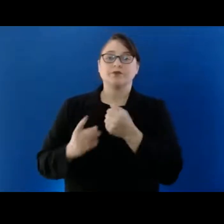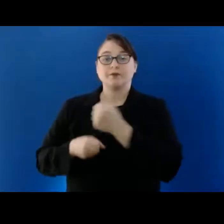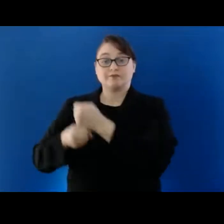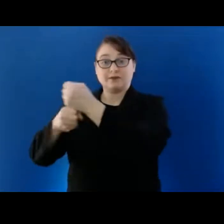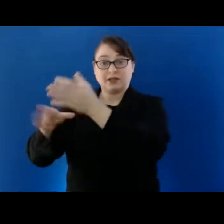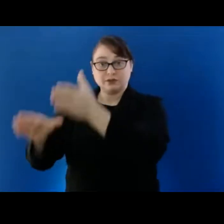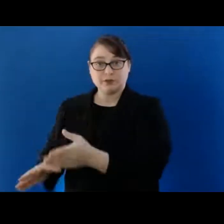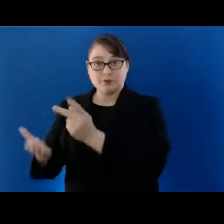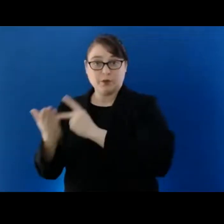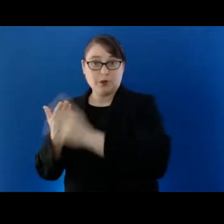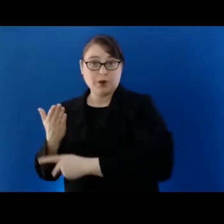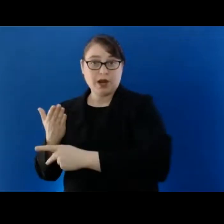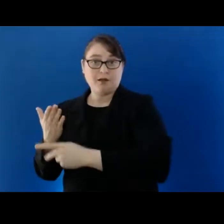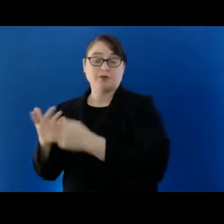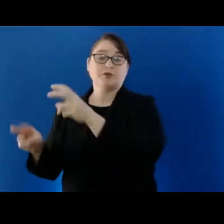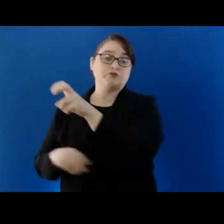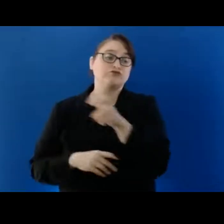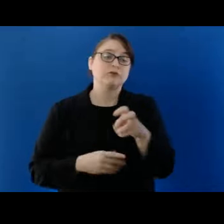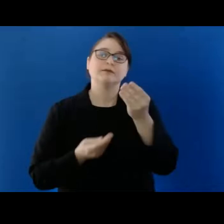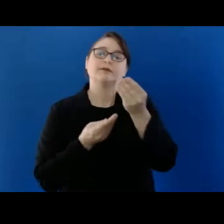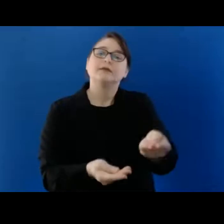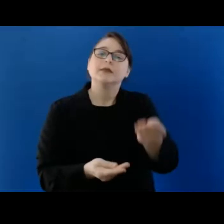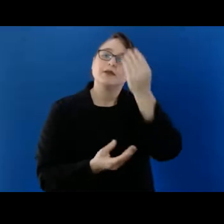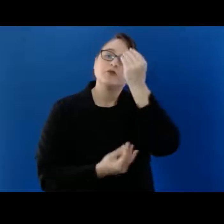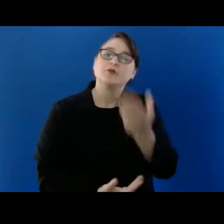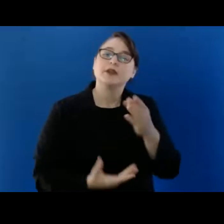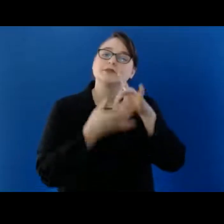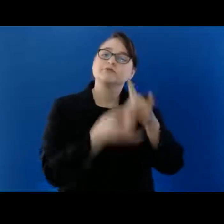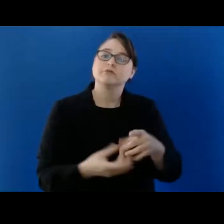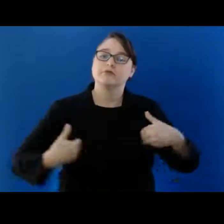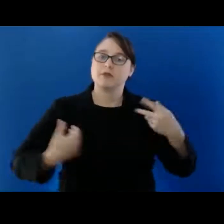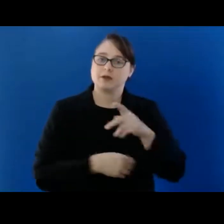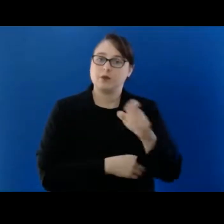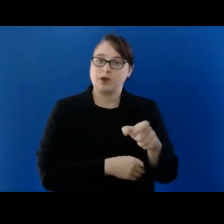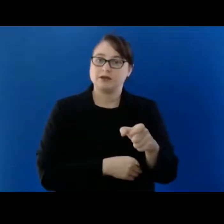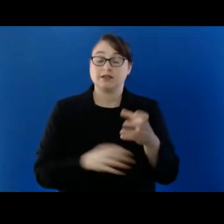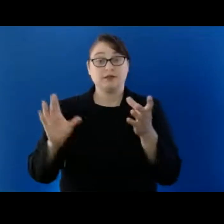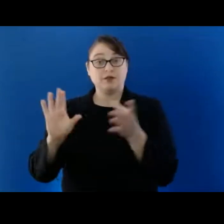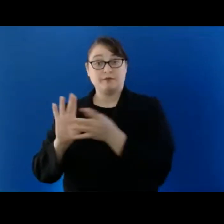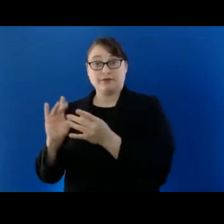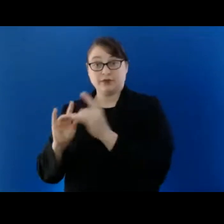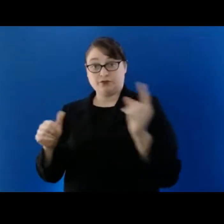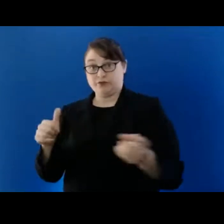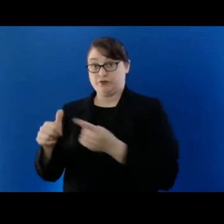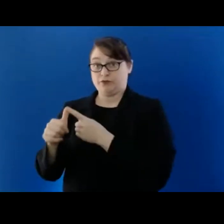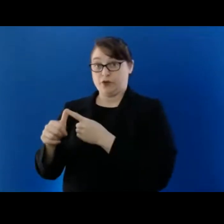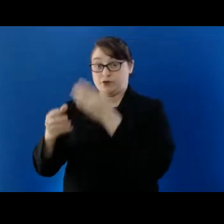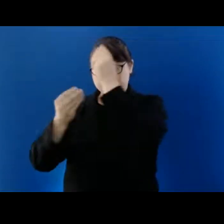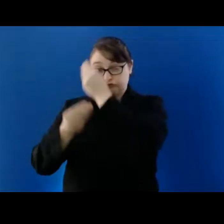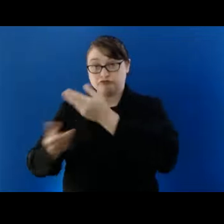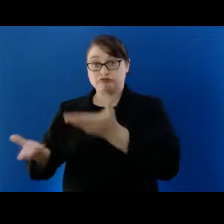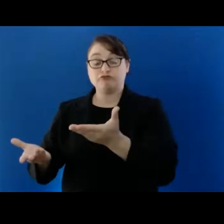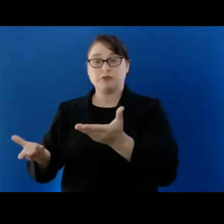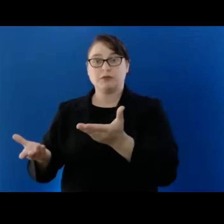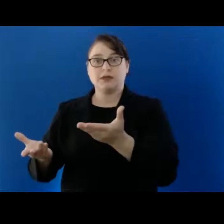information about monkeypox, because what the messaging was first announced about